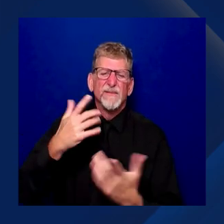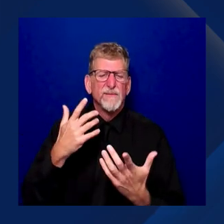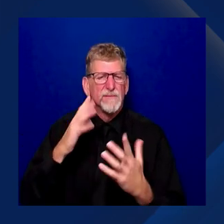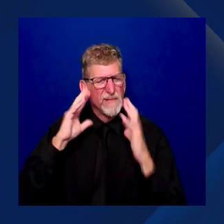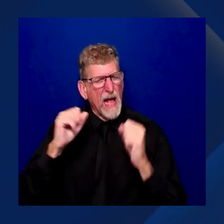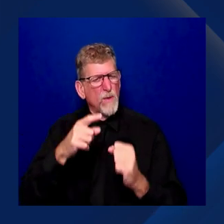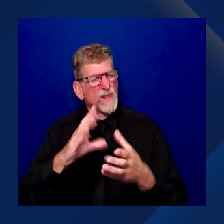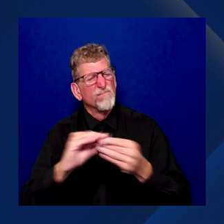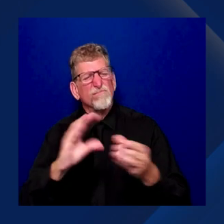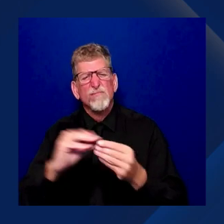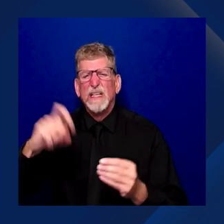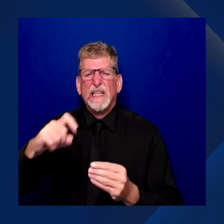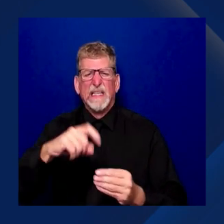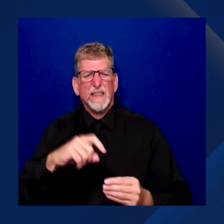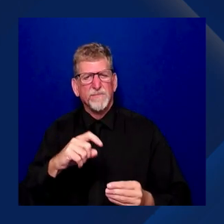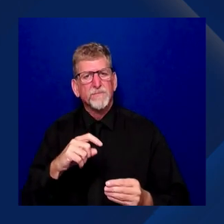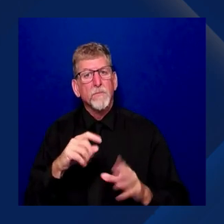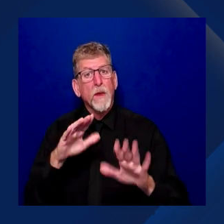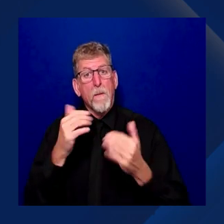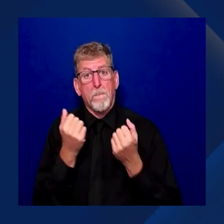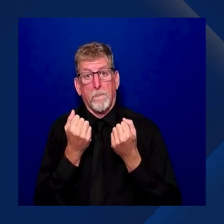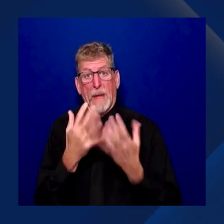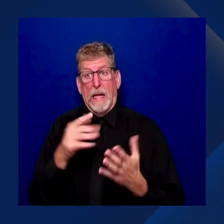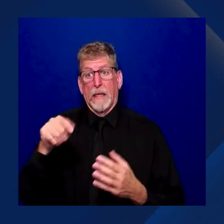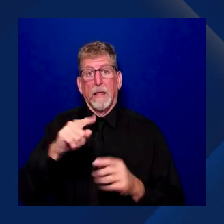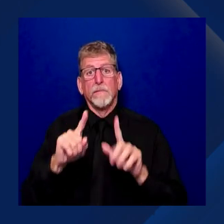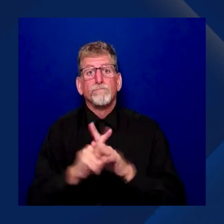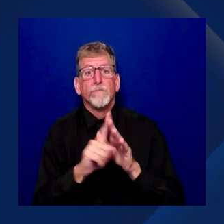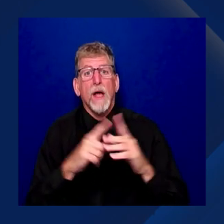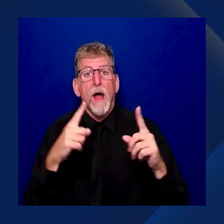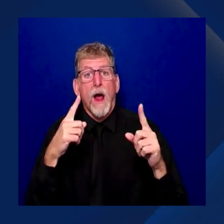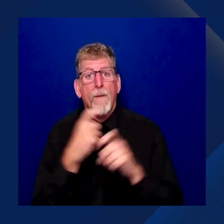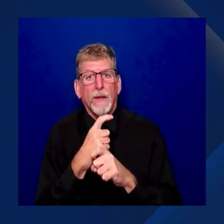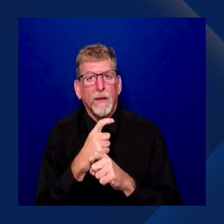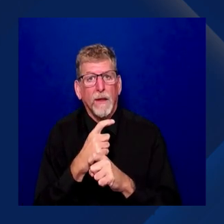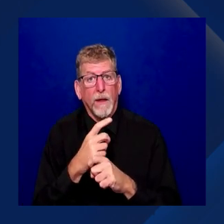of these complications don't occur in the immediate aftermath, as it did with the two of you,